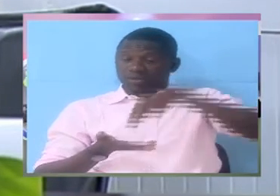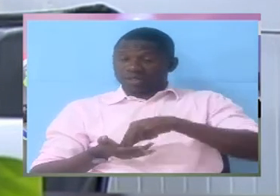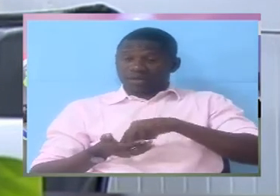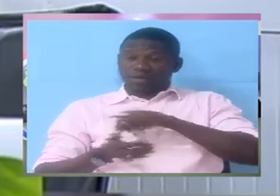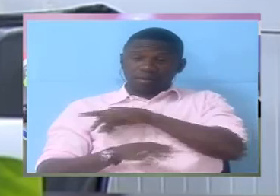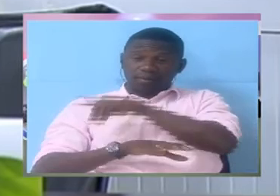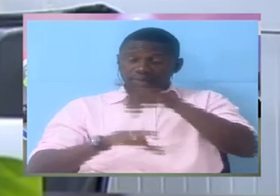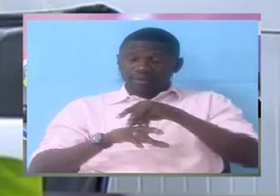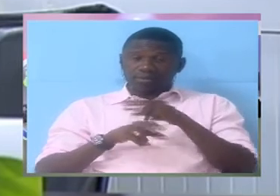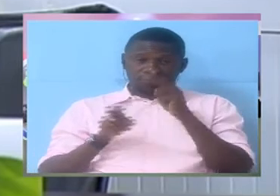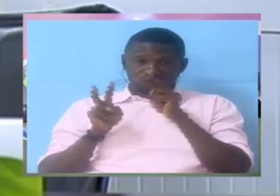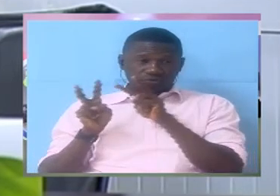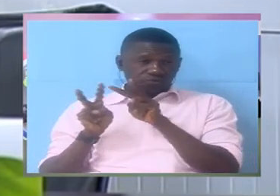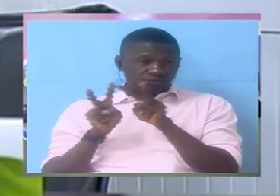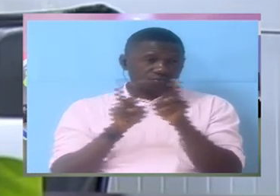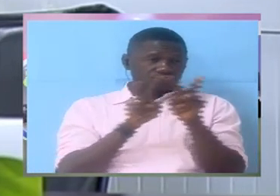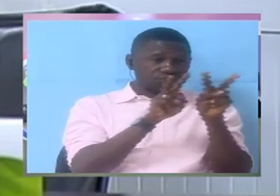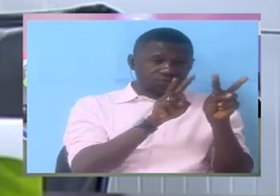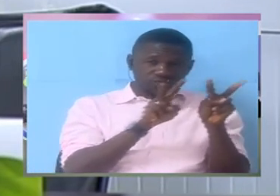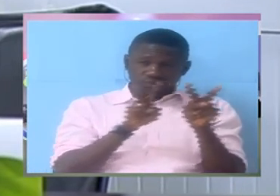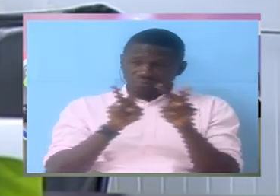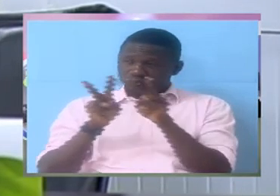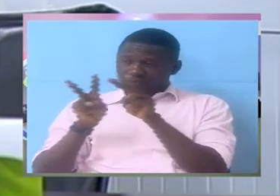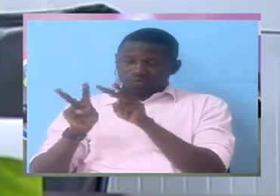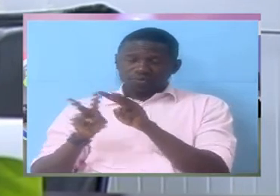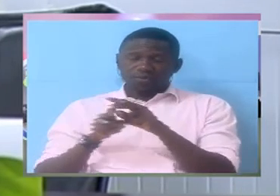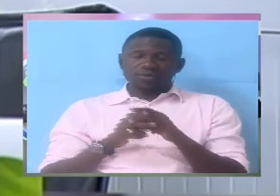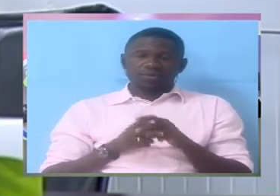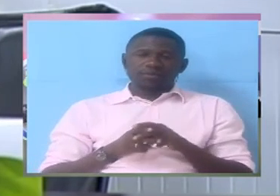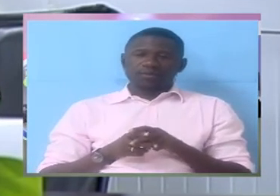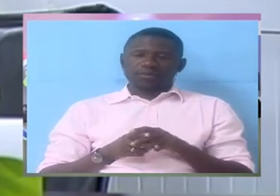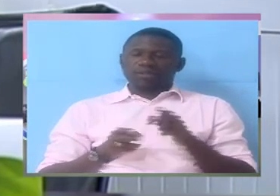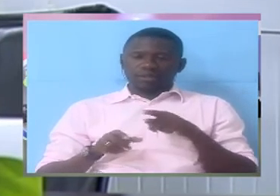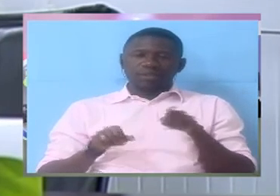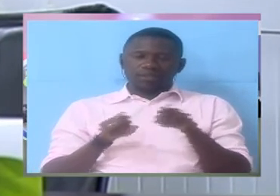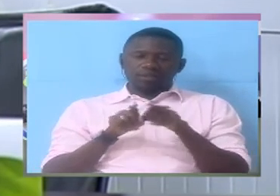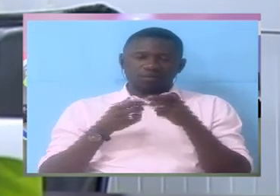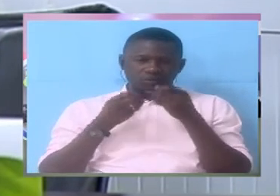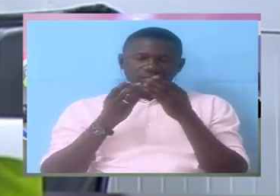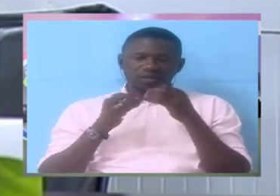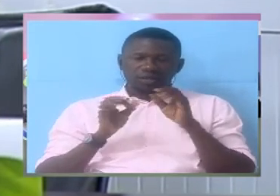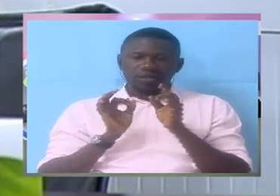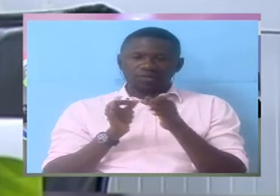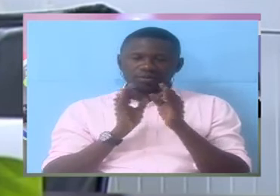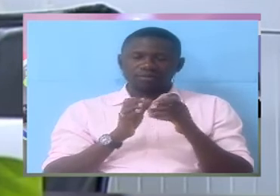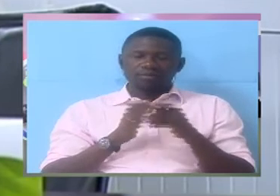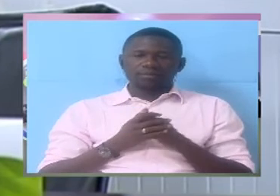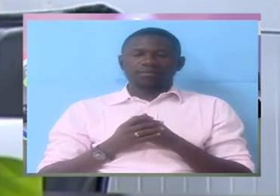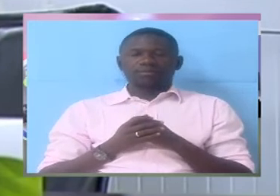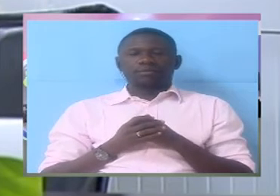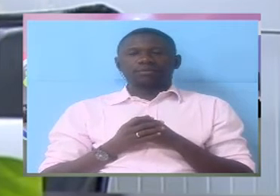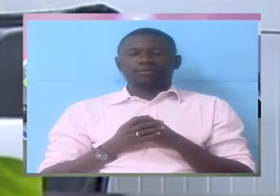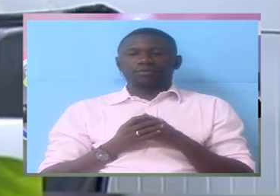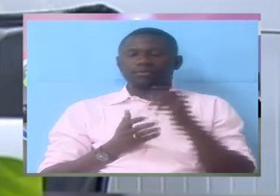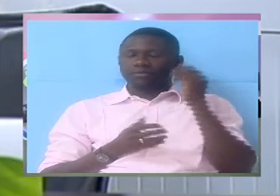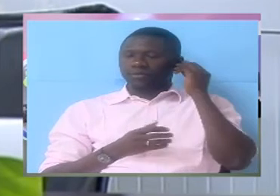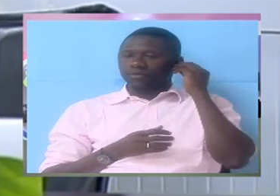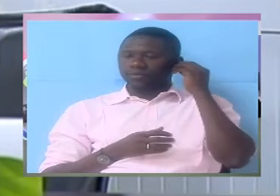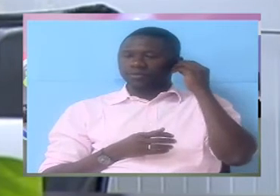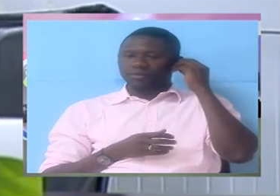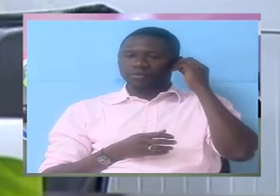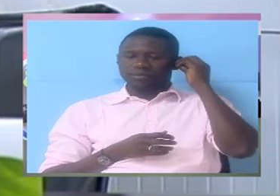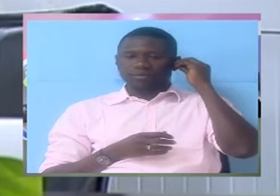Nymphananka Dulalu Jube Sarto Lukang. Iteka wala fote. That's what you are just narrating. So Namere